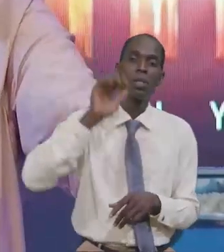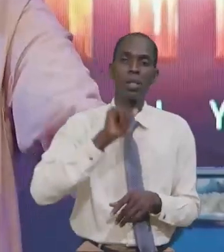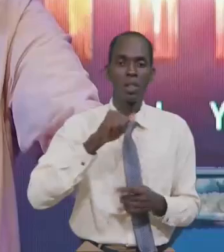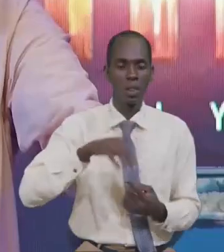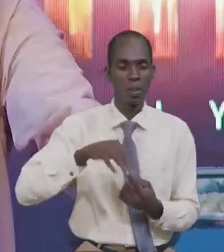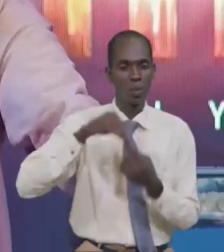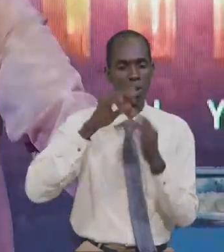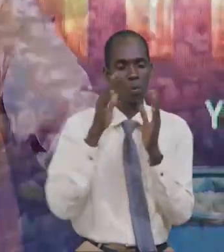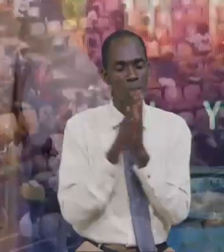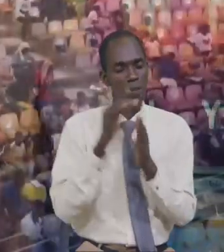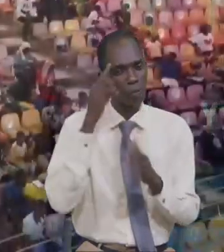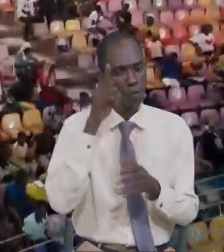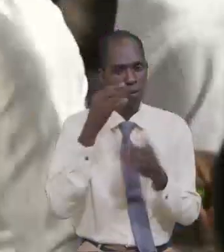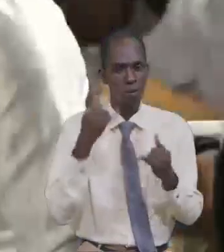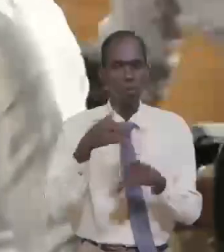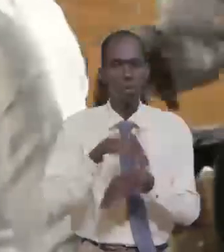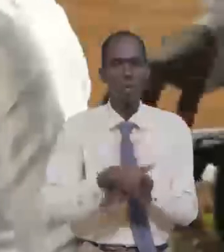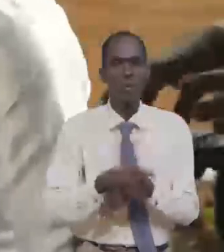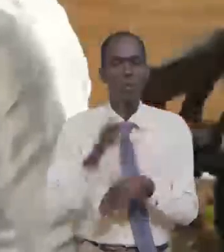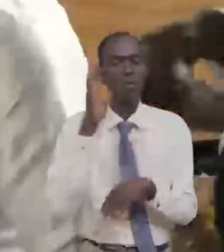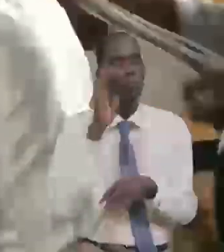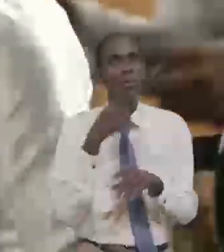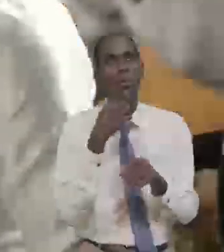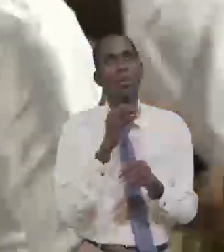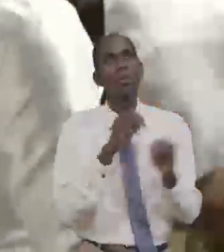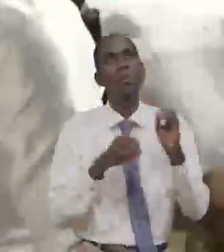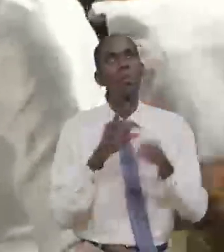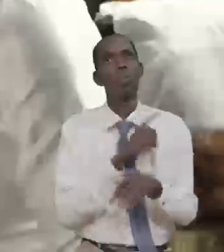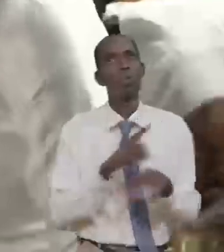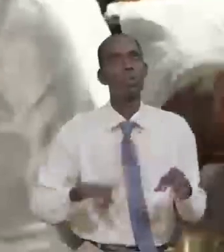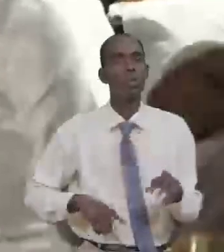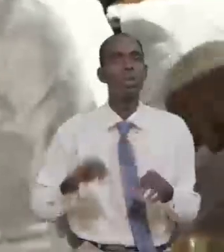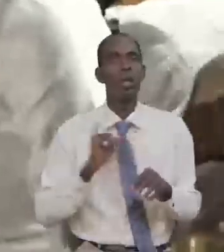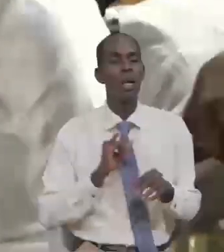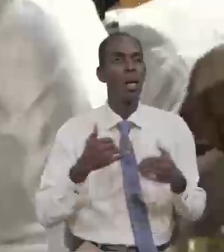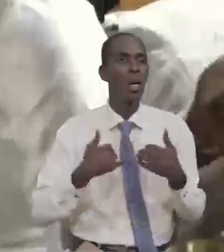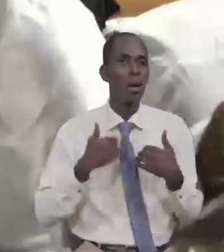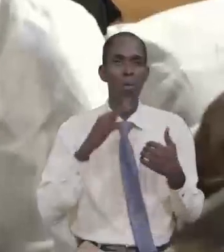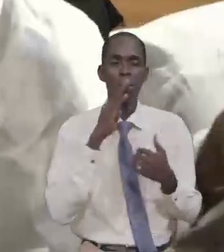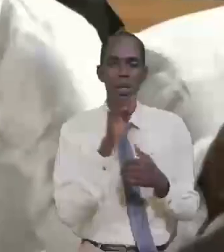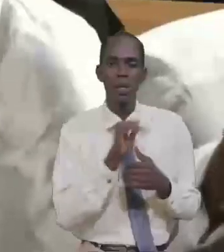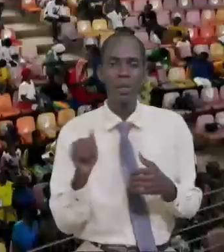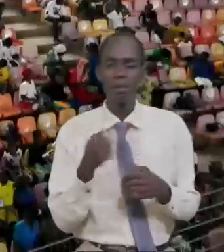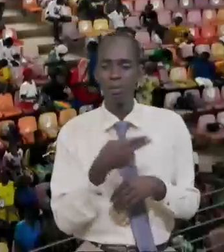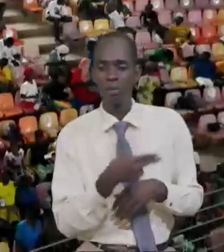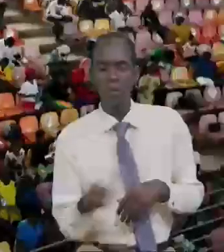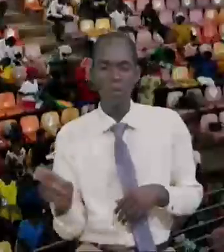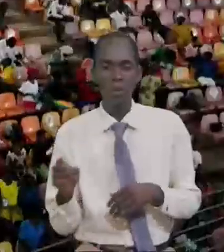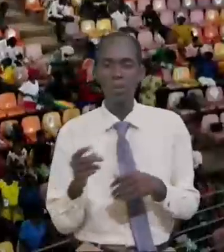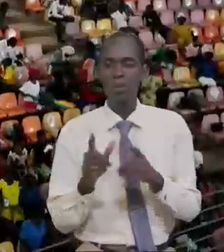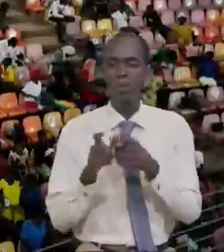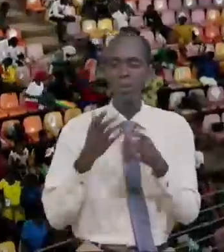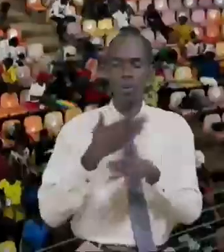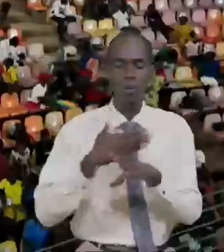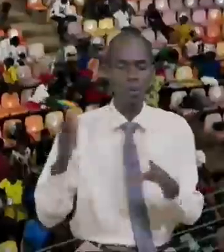prodigal. I've been a runaway. I've been a person. I was just wumbling through life. And my life has not amounted to much. But